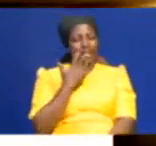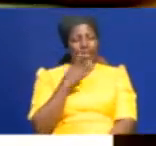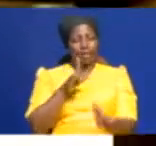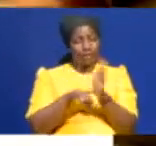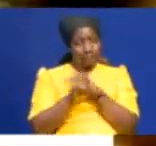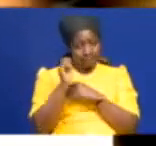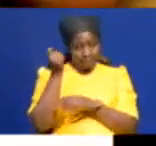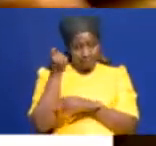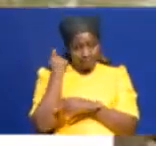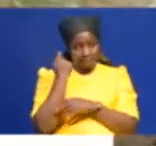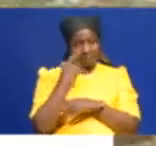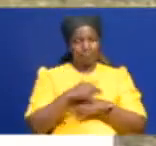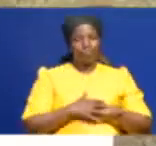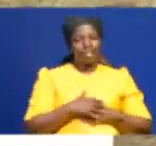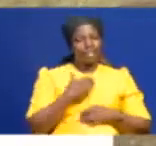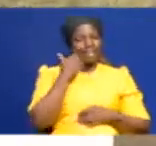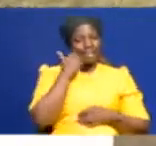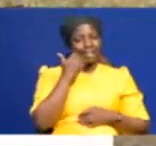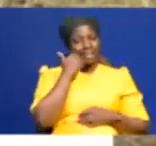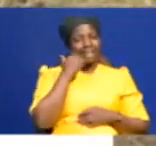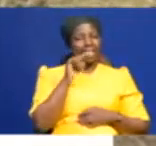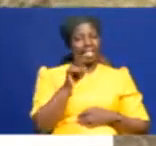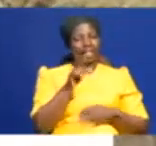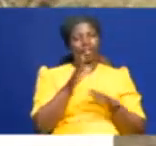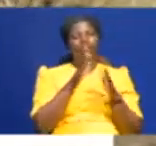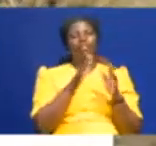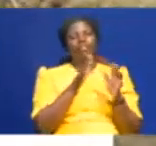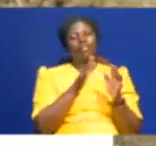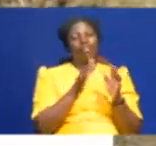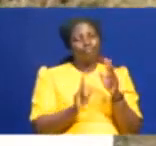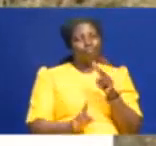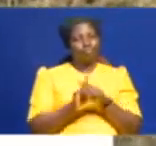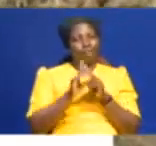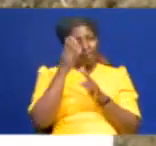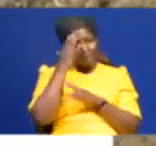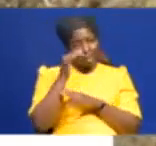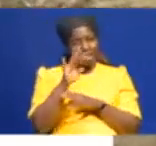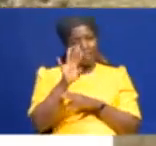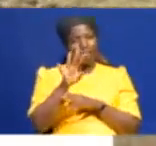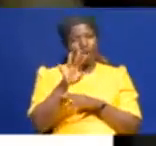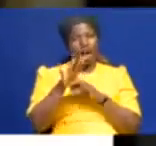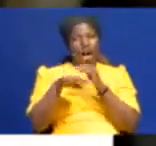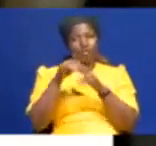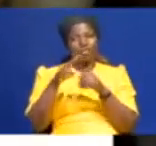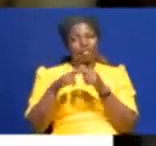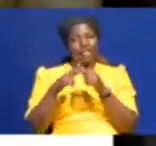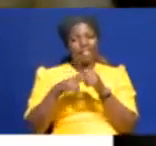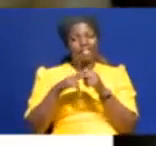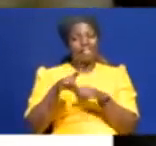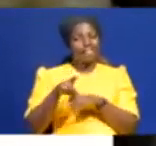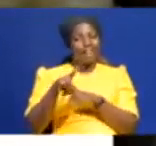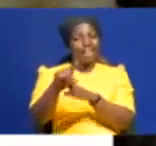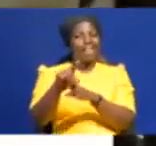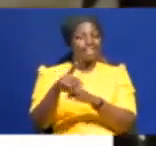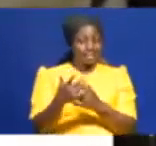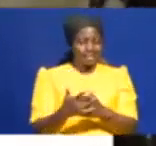Kenya, the disease is endemic and it is commonly caused by four of the seven foot and mouth disease virus